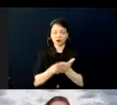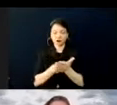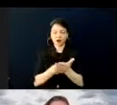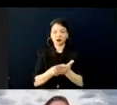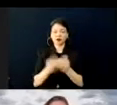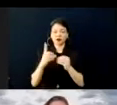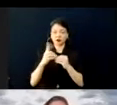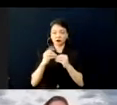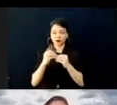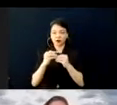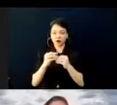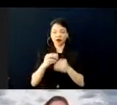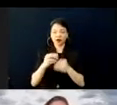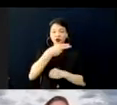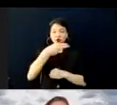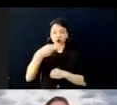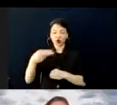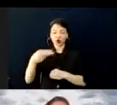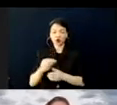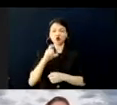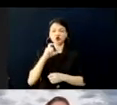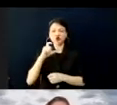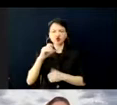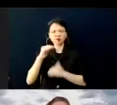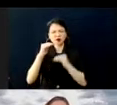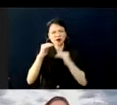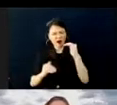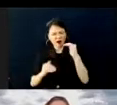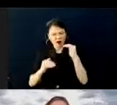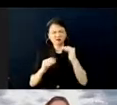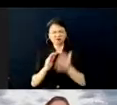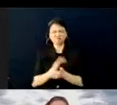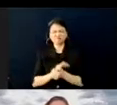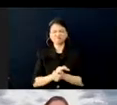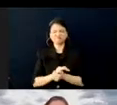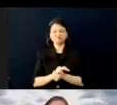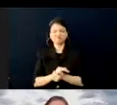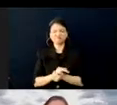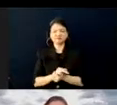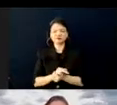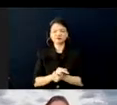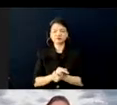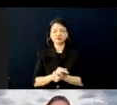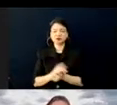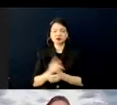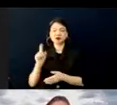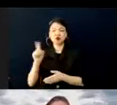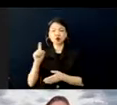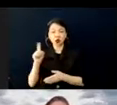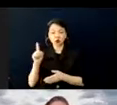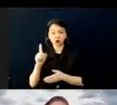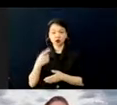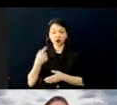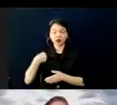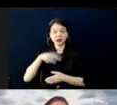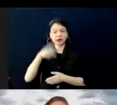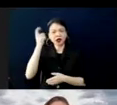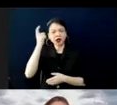low. And you know, that is something that, you know, we've been trying to think about opportunities for